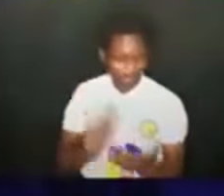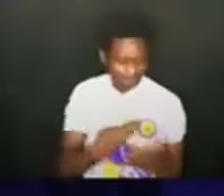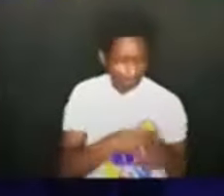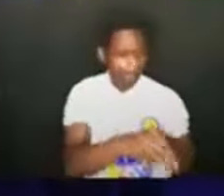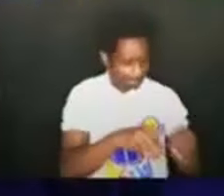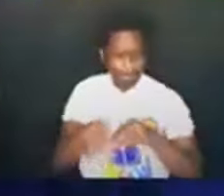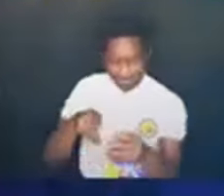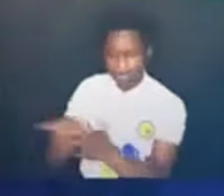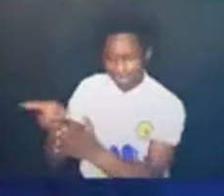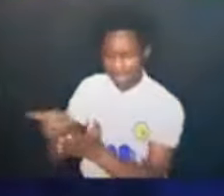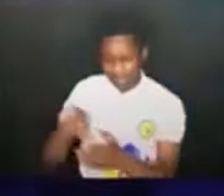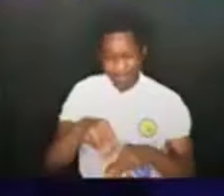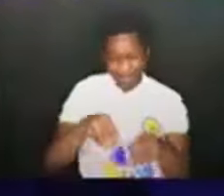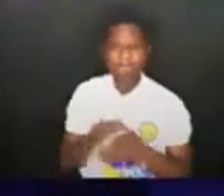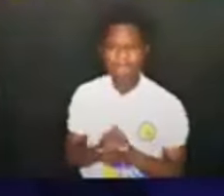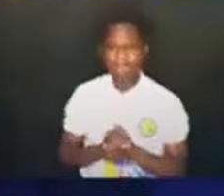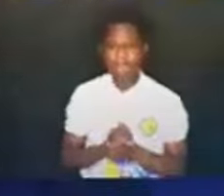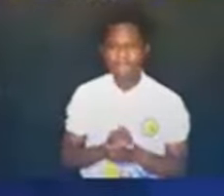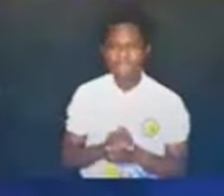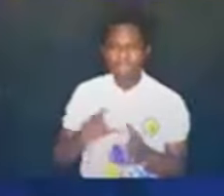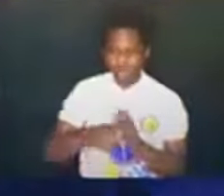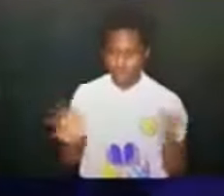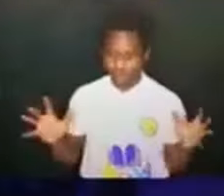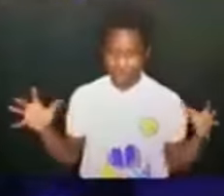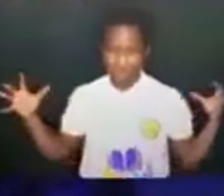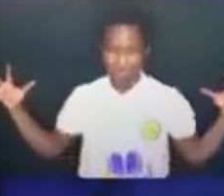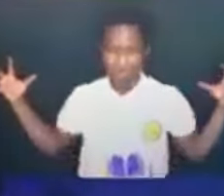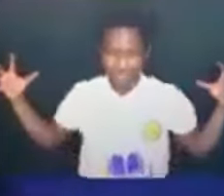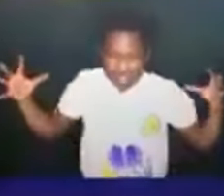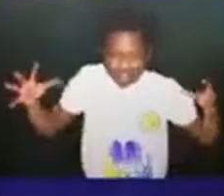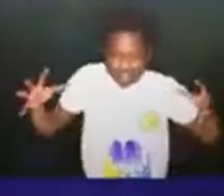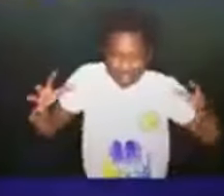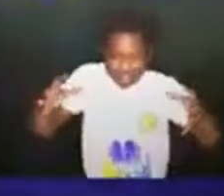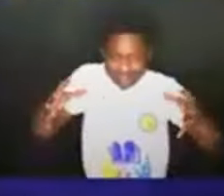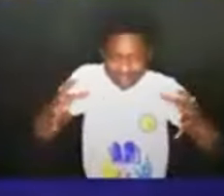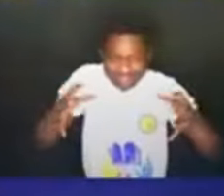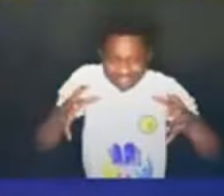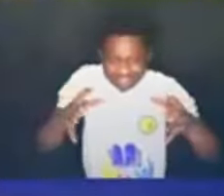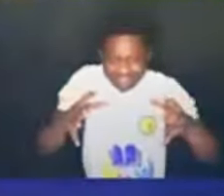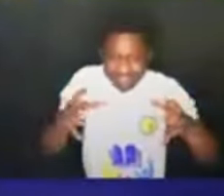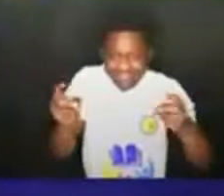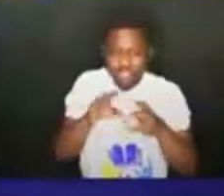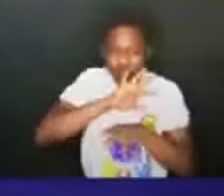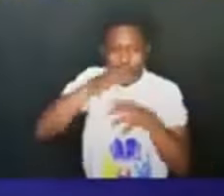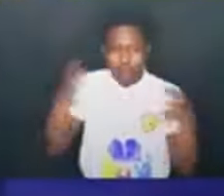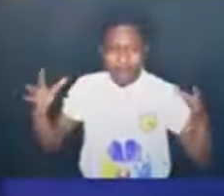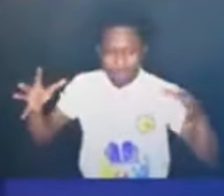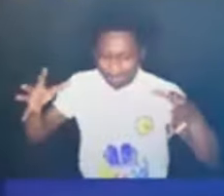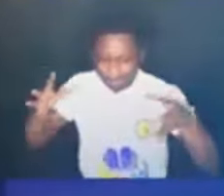manage. Now all of you come to me. They are all coming up on